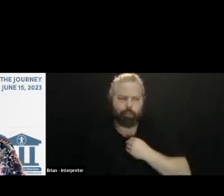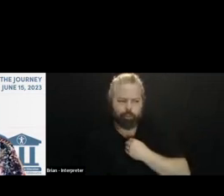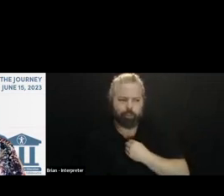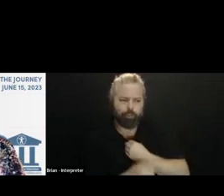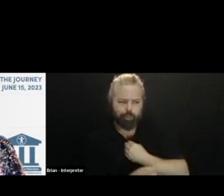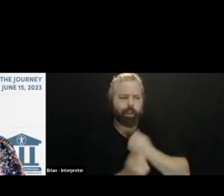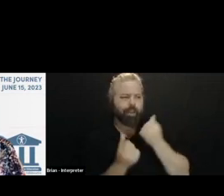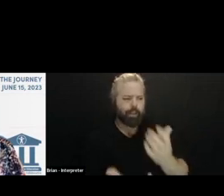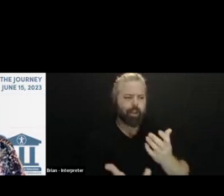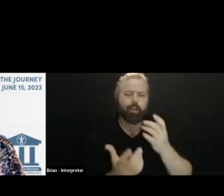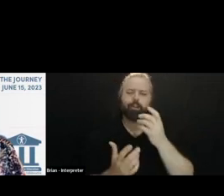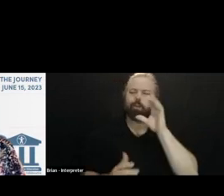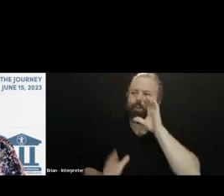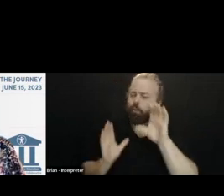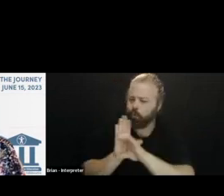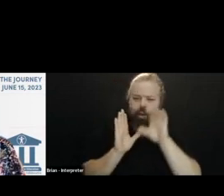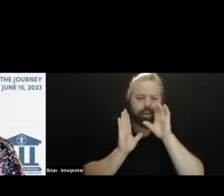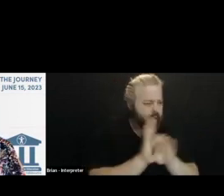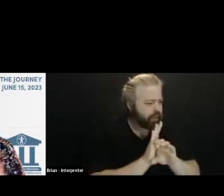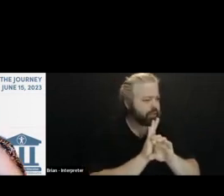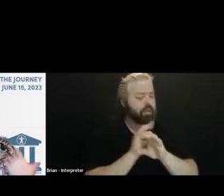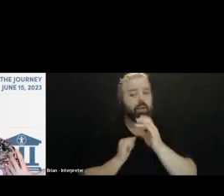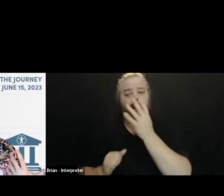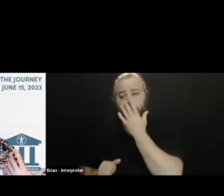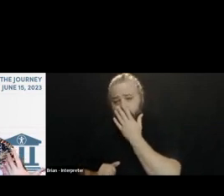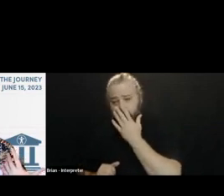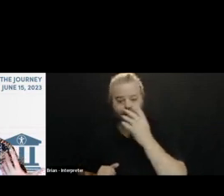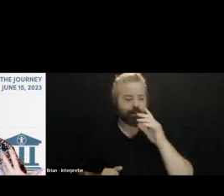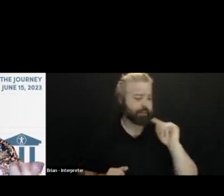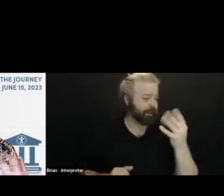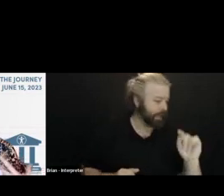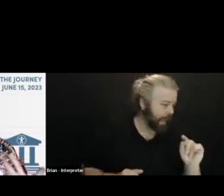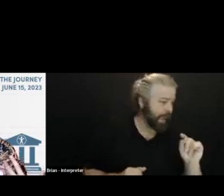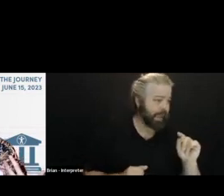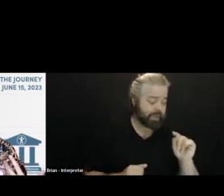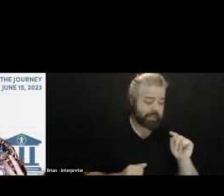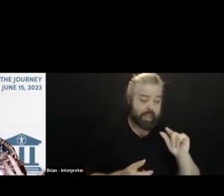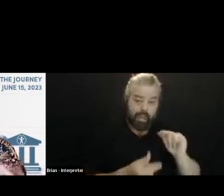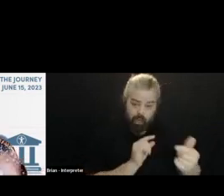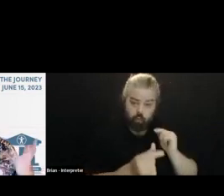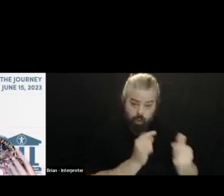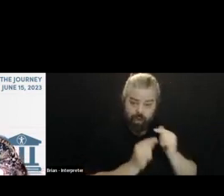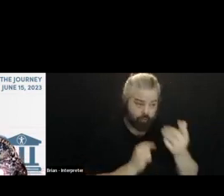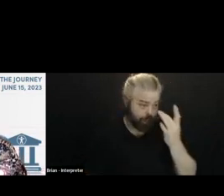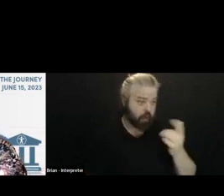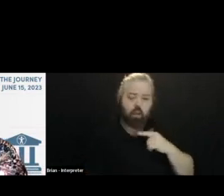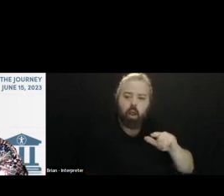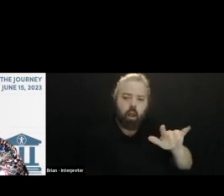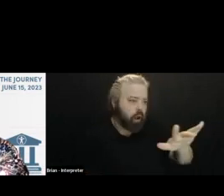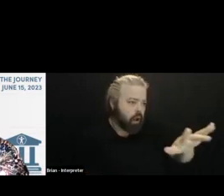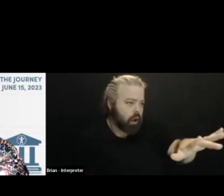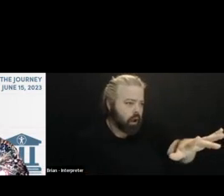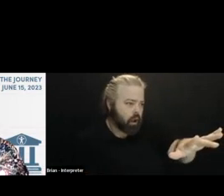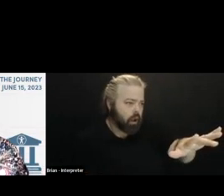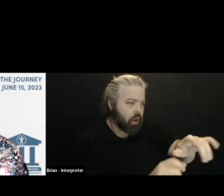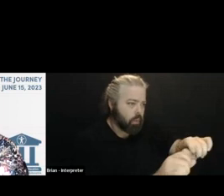text, interactive information on the screen. So I can even click on these little things and stuff pops out. All of this really